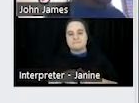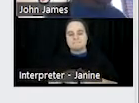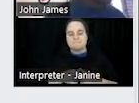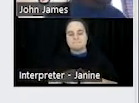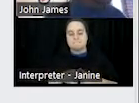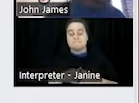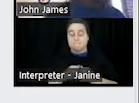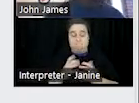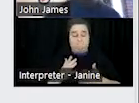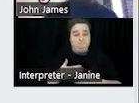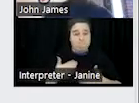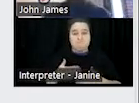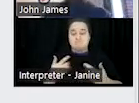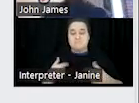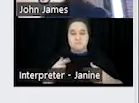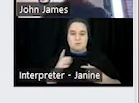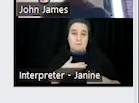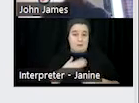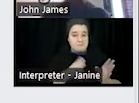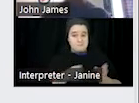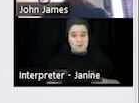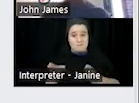very happy. So the preparation was